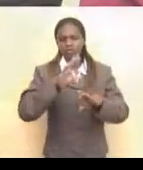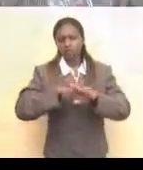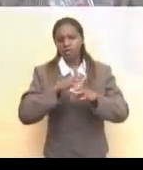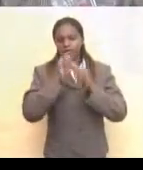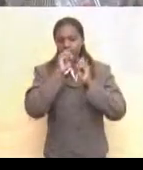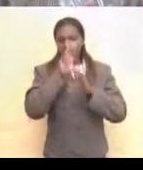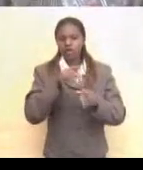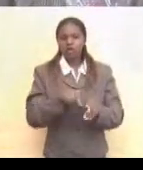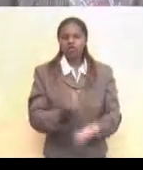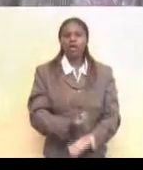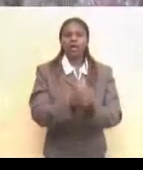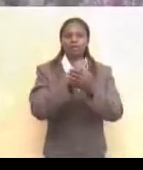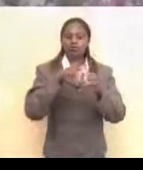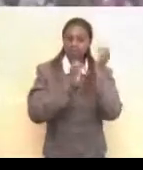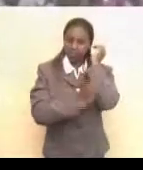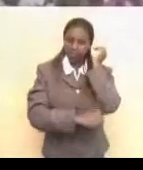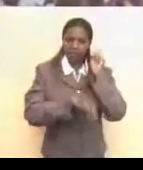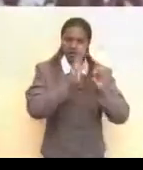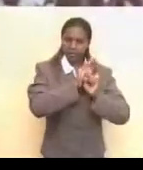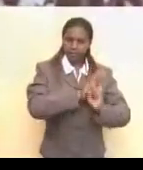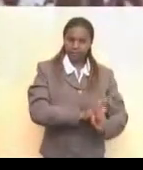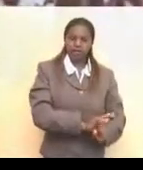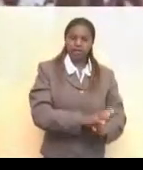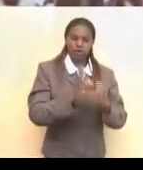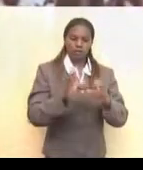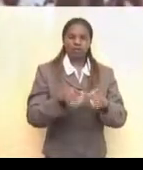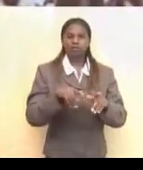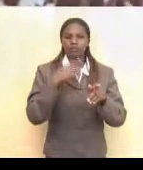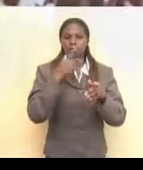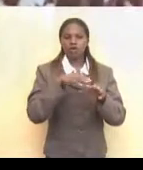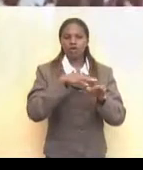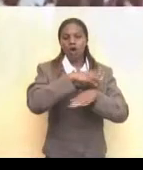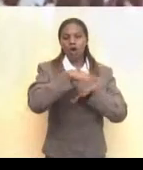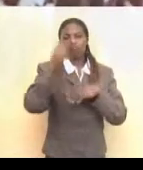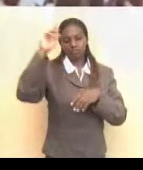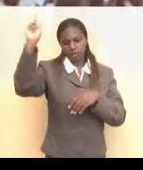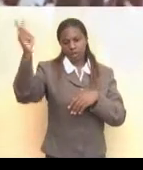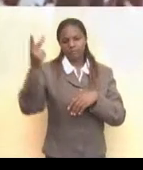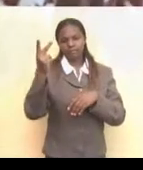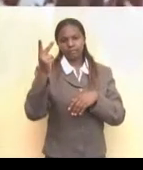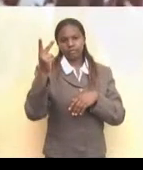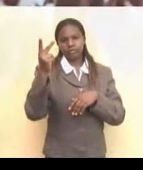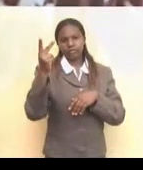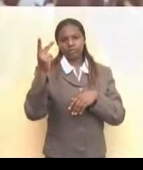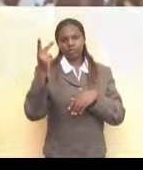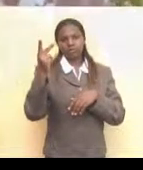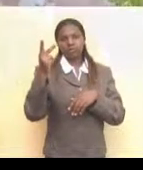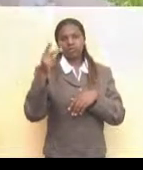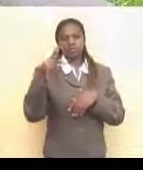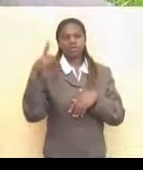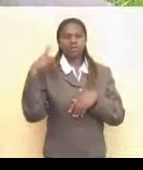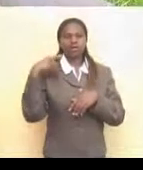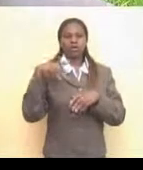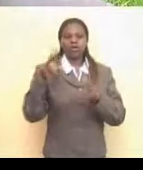aid and assistance to the poor and marginalized communities in all the provinces of Kenya. As a Legal